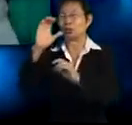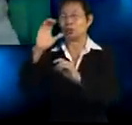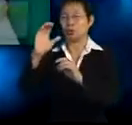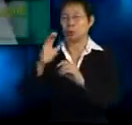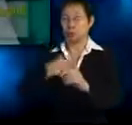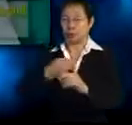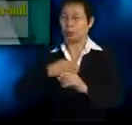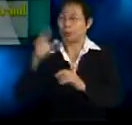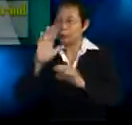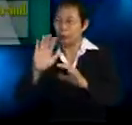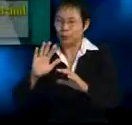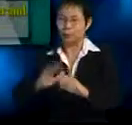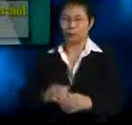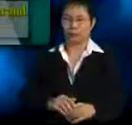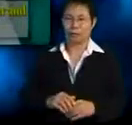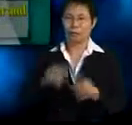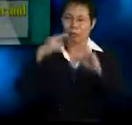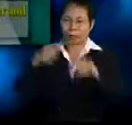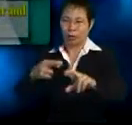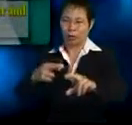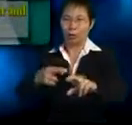The reaction formed salt,